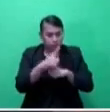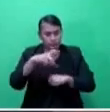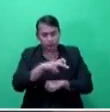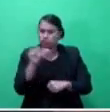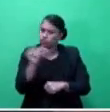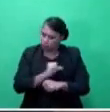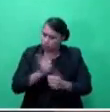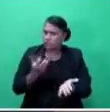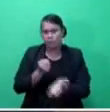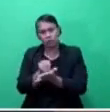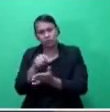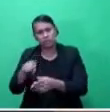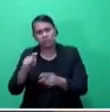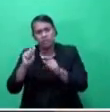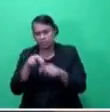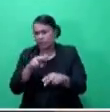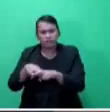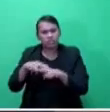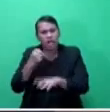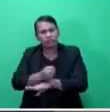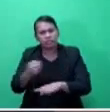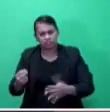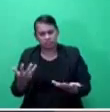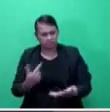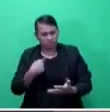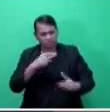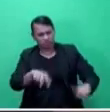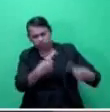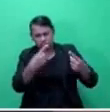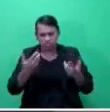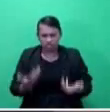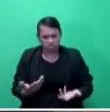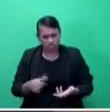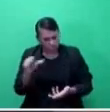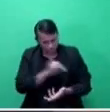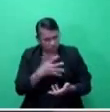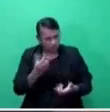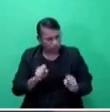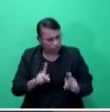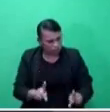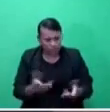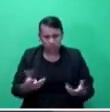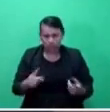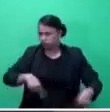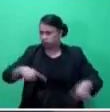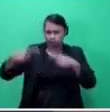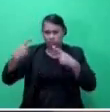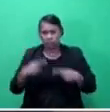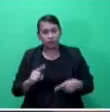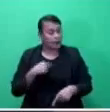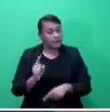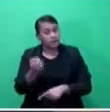COVID. Opposition members are shamelessly happy that COVID has given them a chance to attack the government. I will start with the Honourable